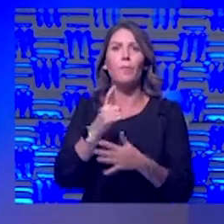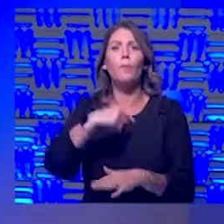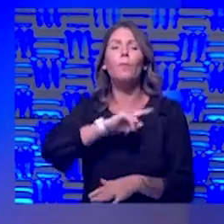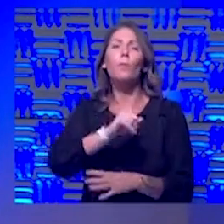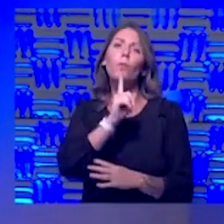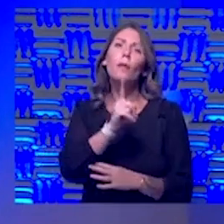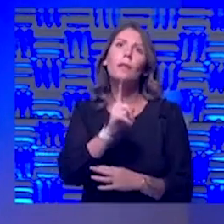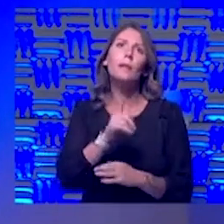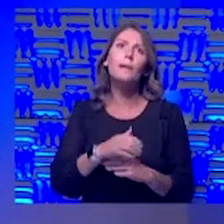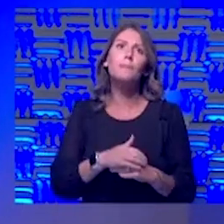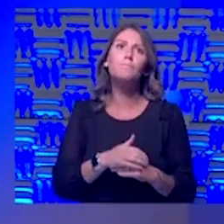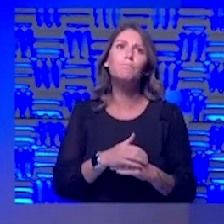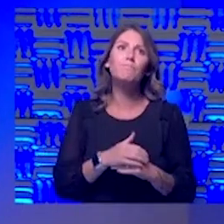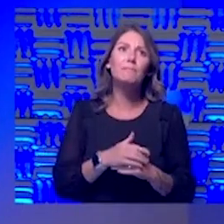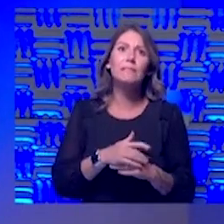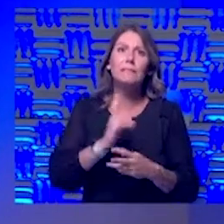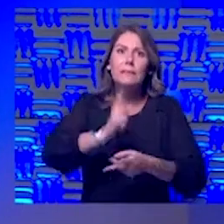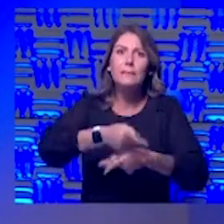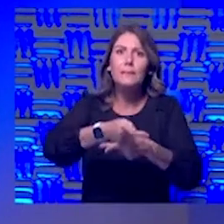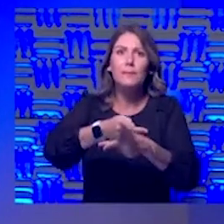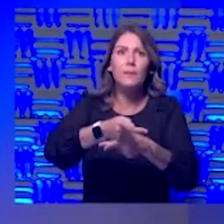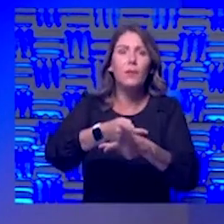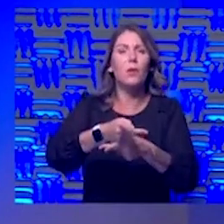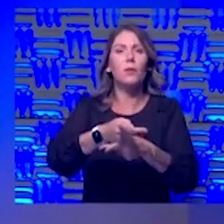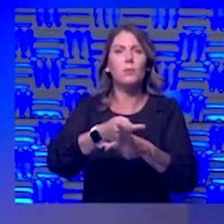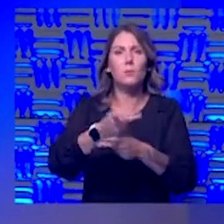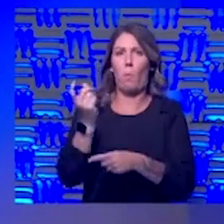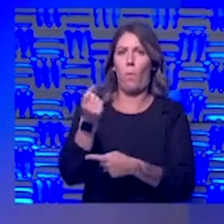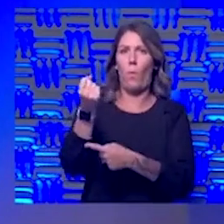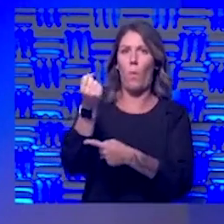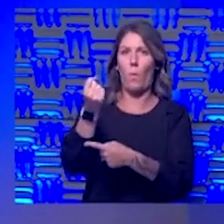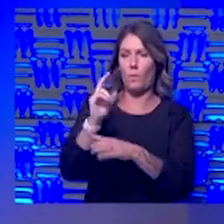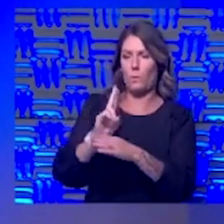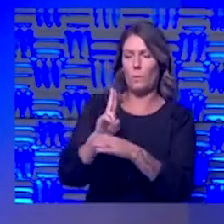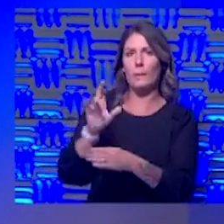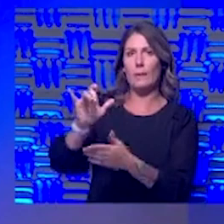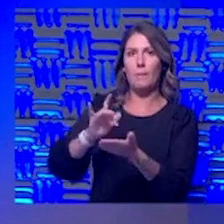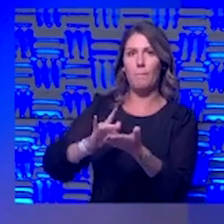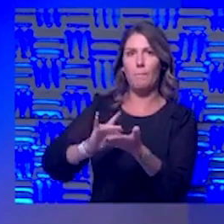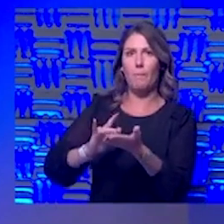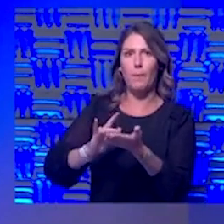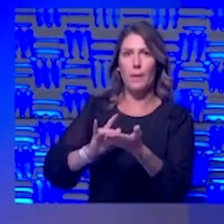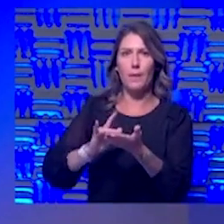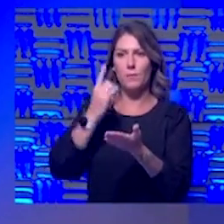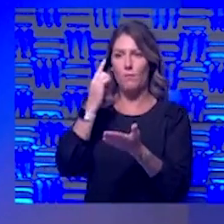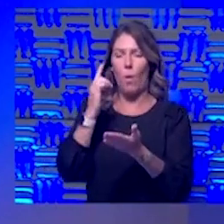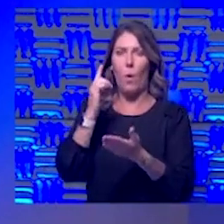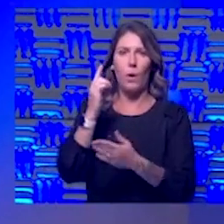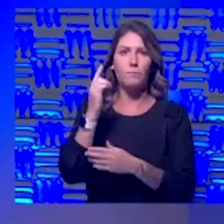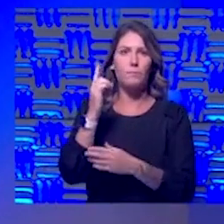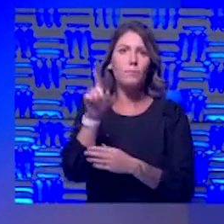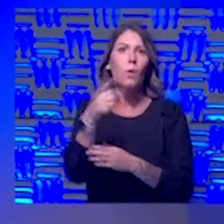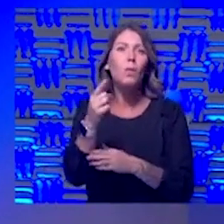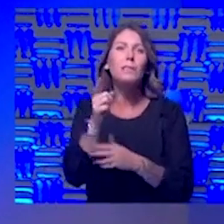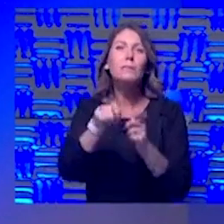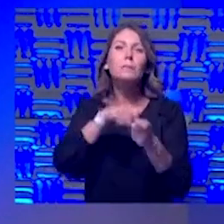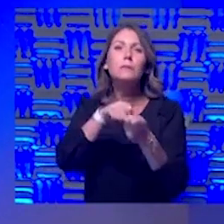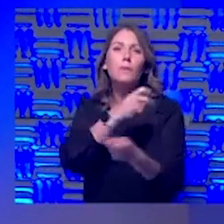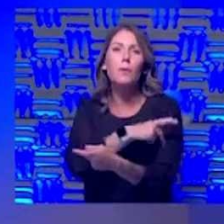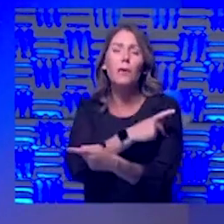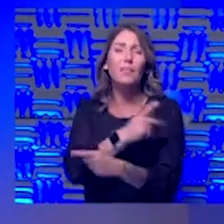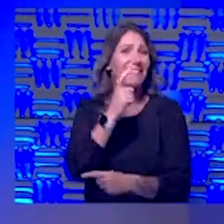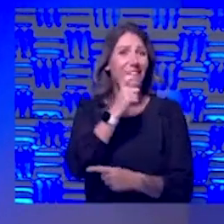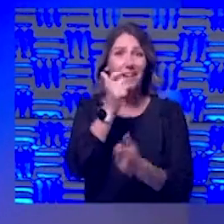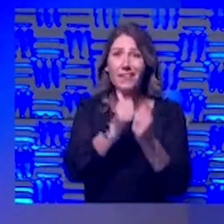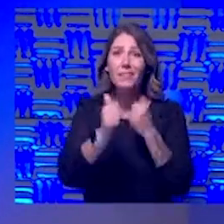think we were really vigilant in trying to hold off on that and using it for only certain criteria, and not every patient that was in the hospital,